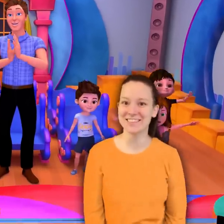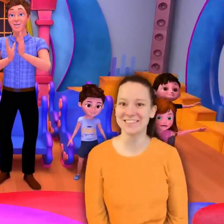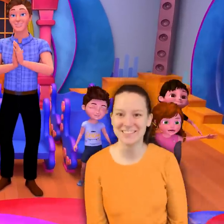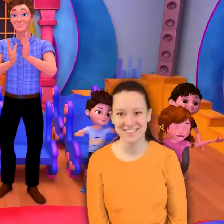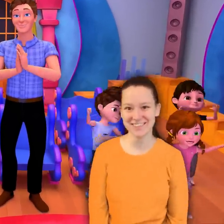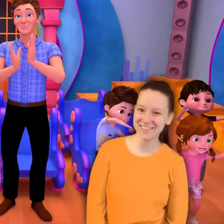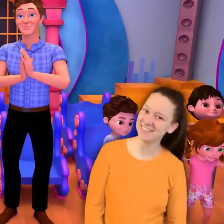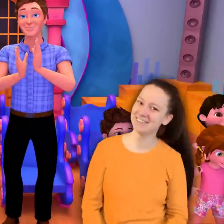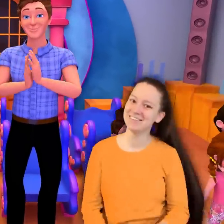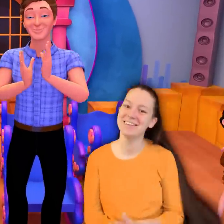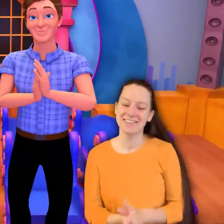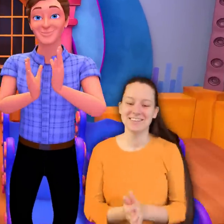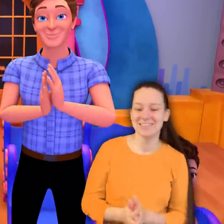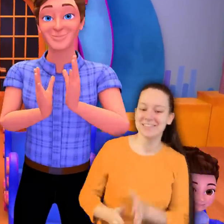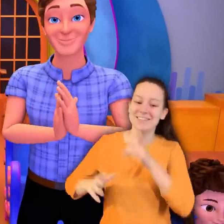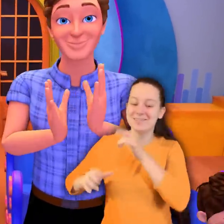Australia